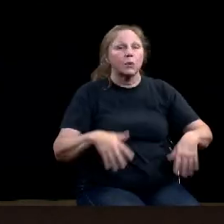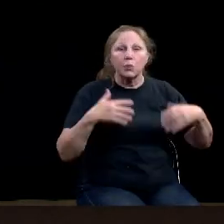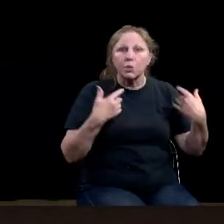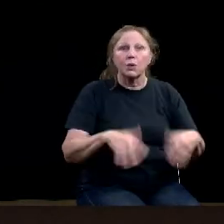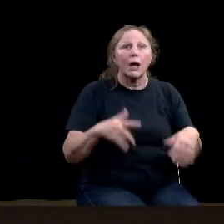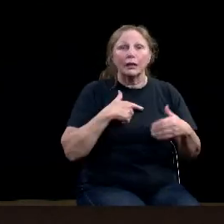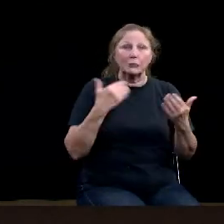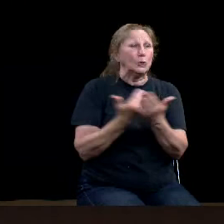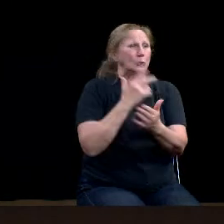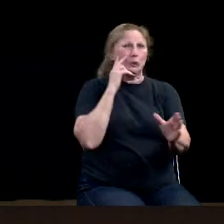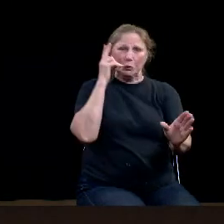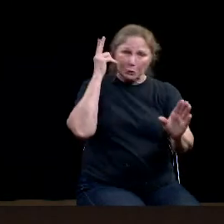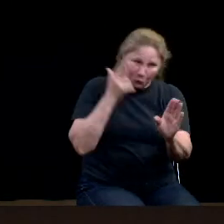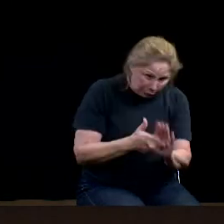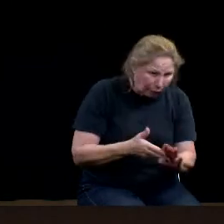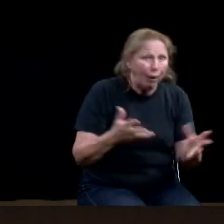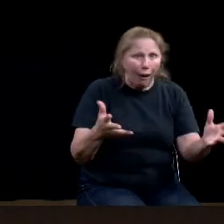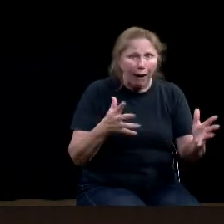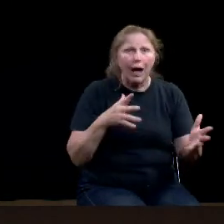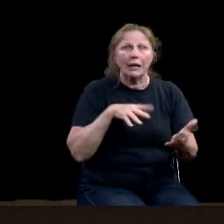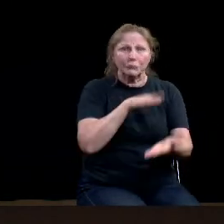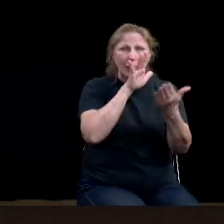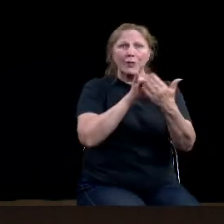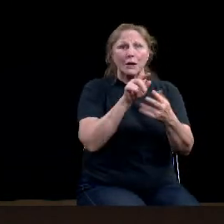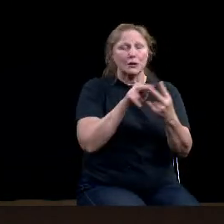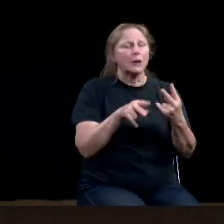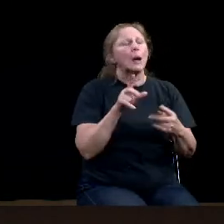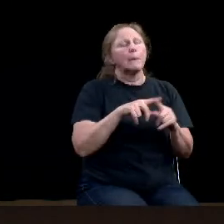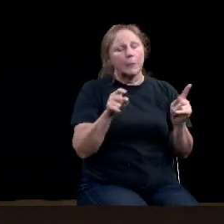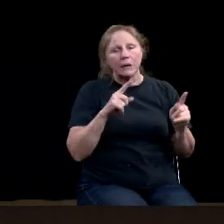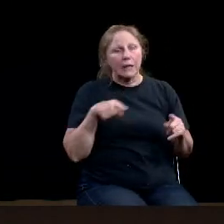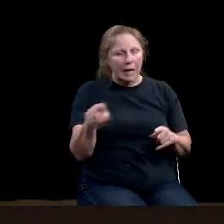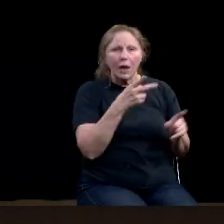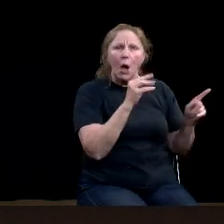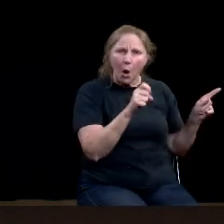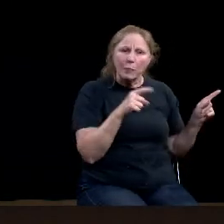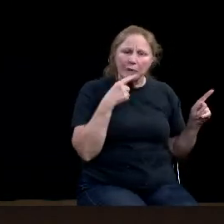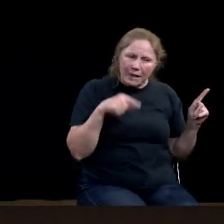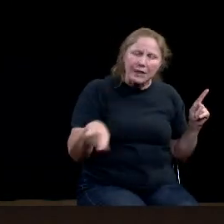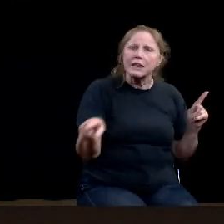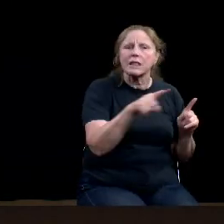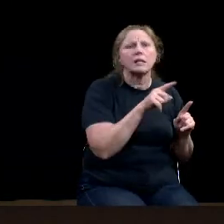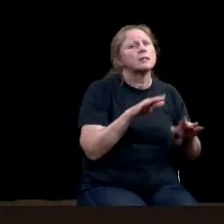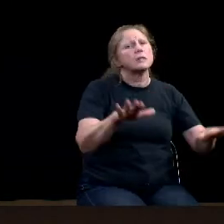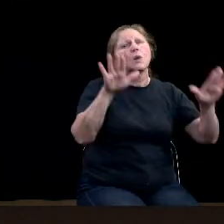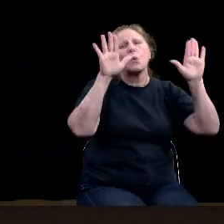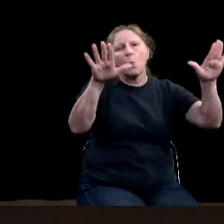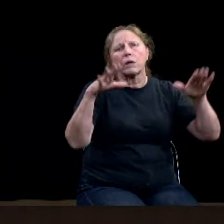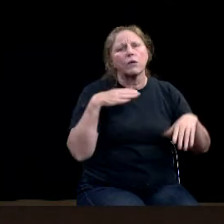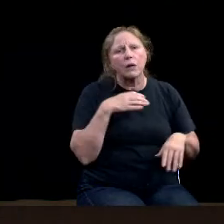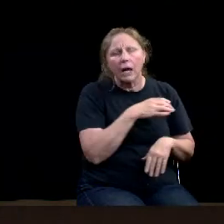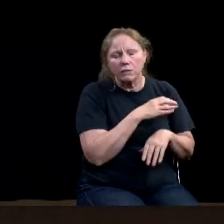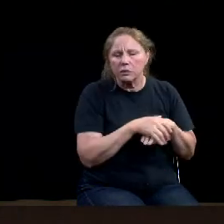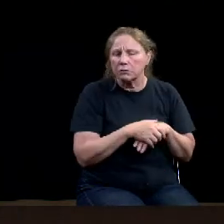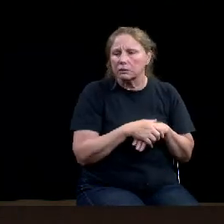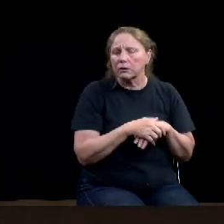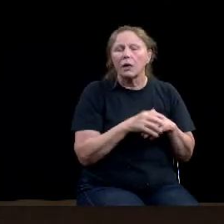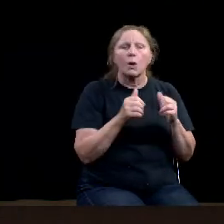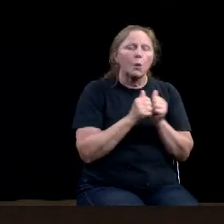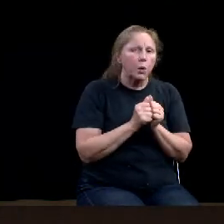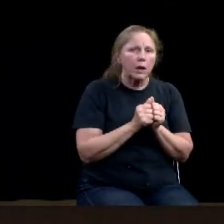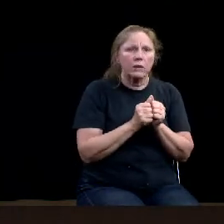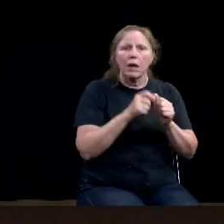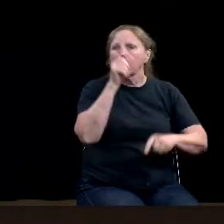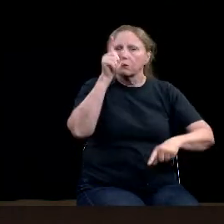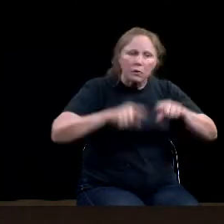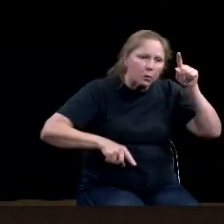council with such a wide range of expertise and lived experiences and deep wisdom, and I'm excited that we have the